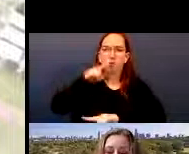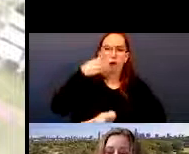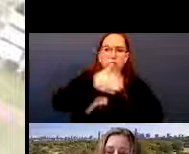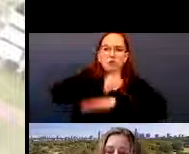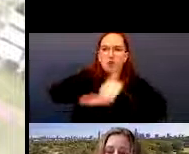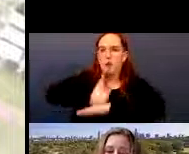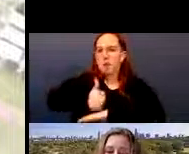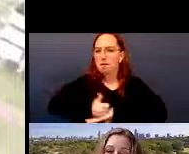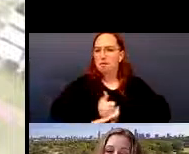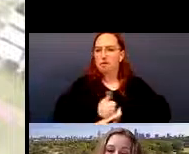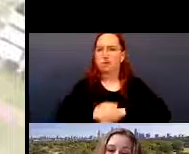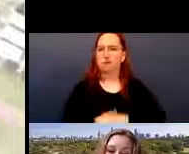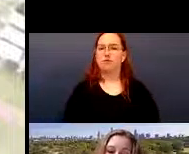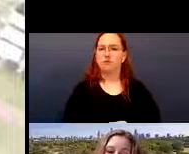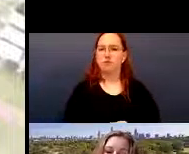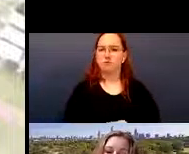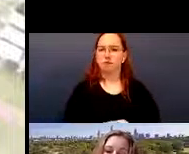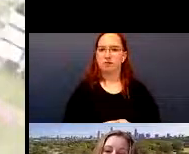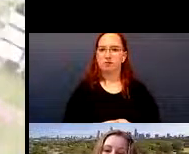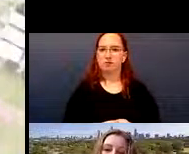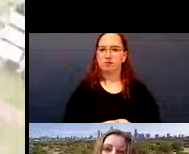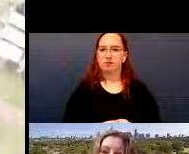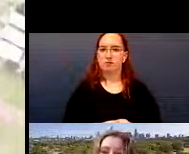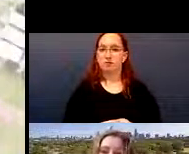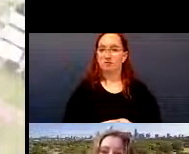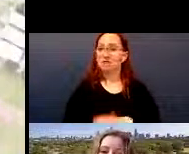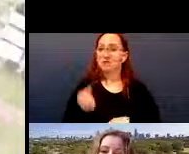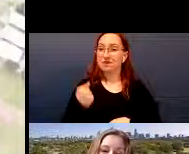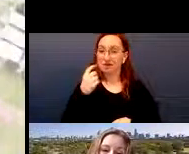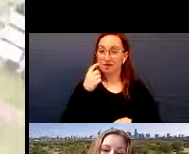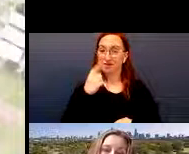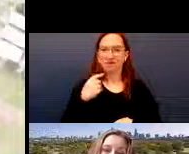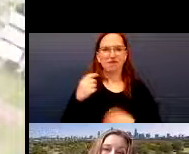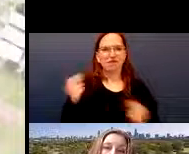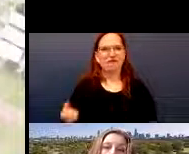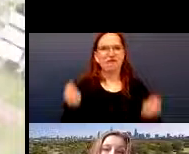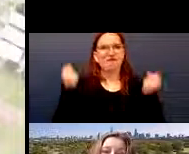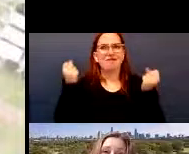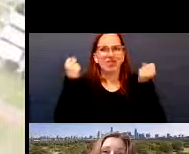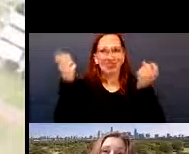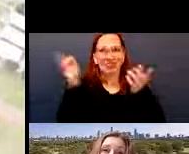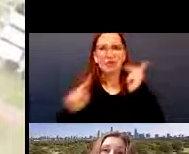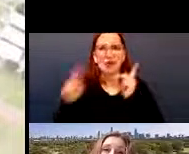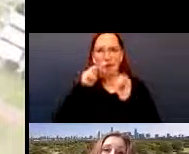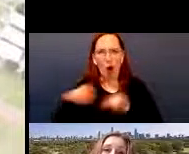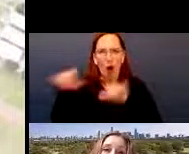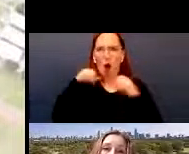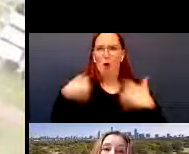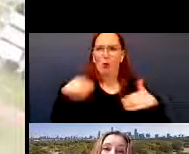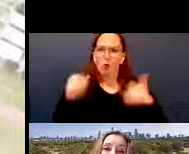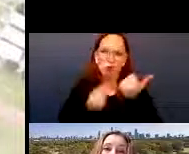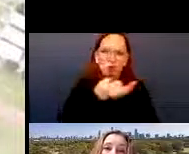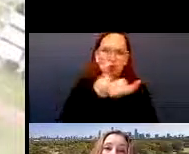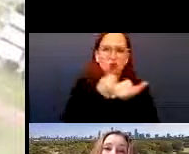So there was wide support for doing something with the landfill. revegetating it, making